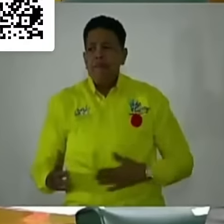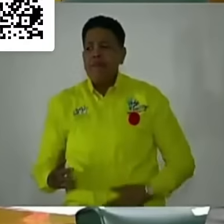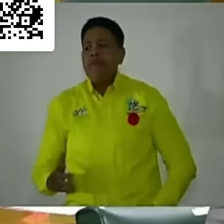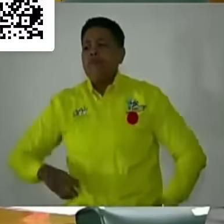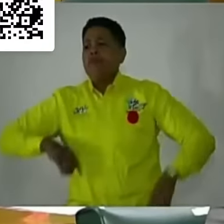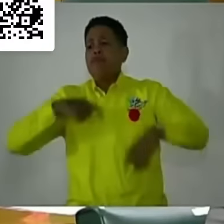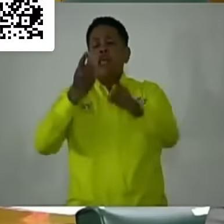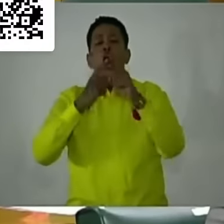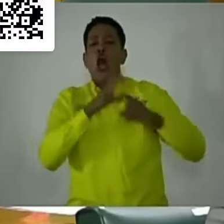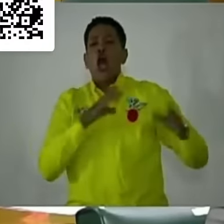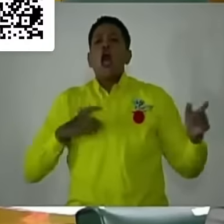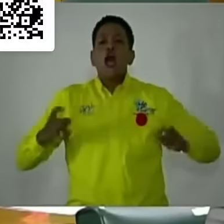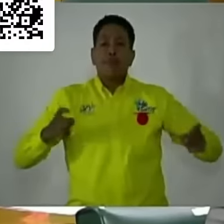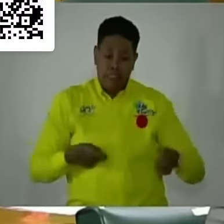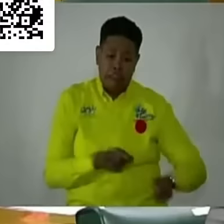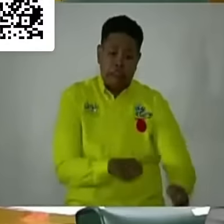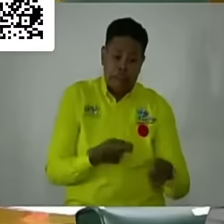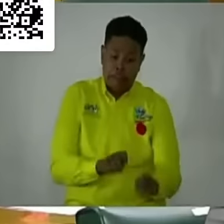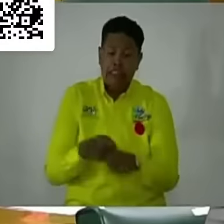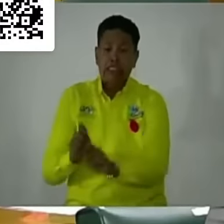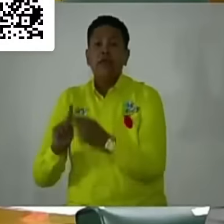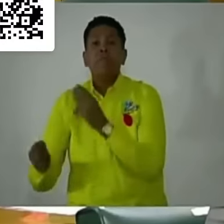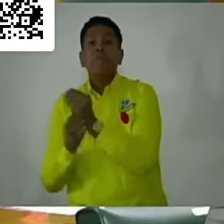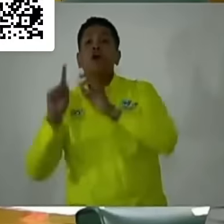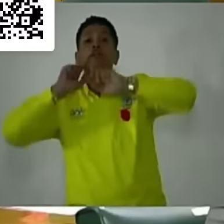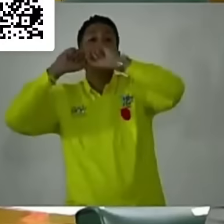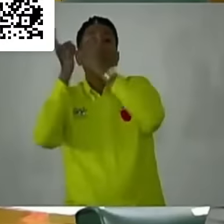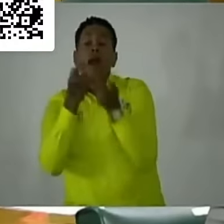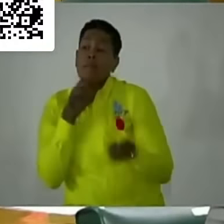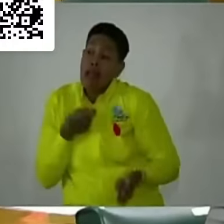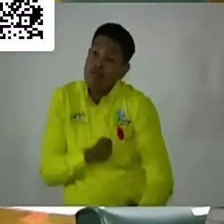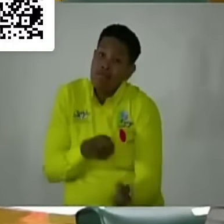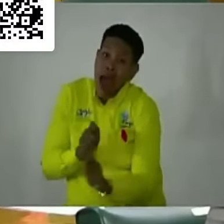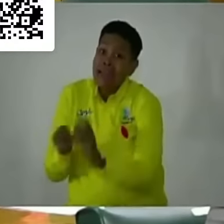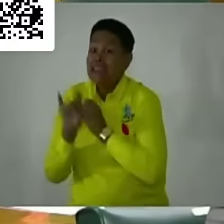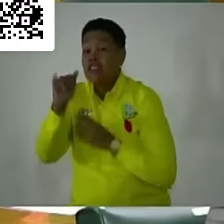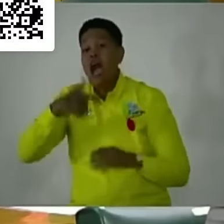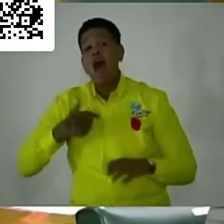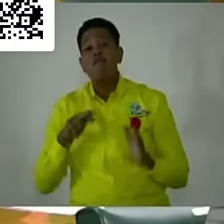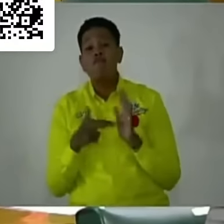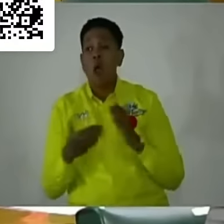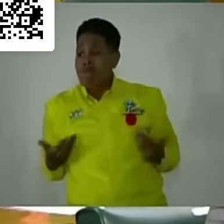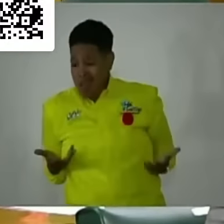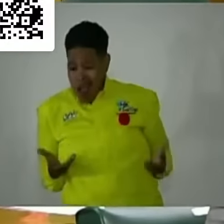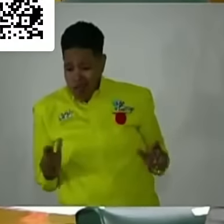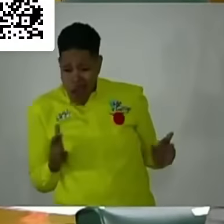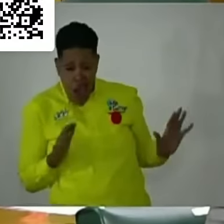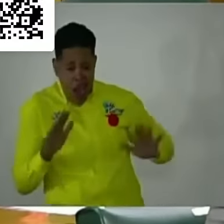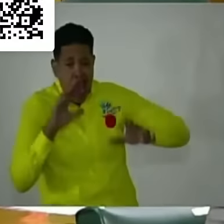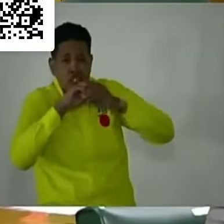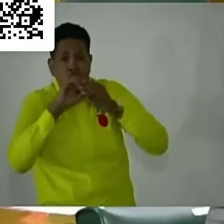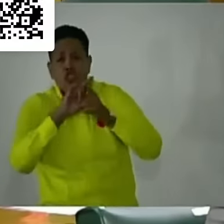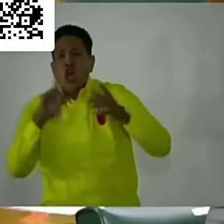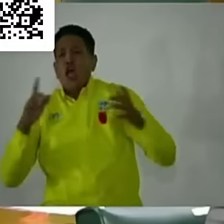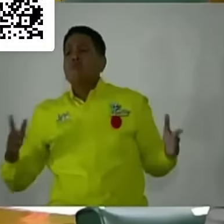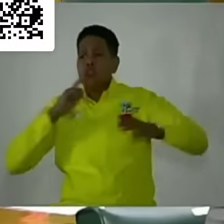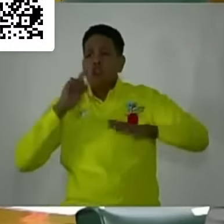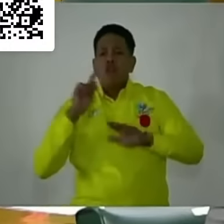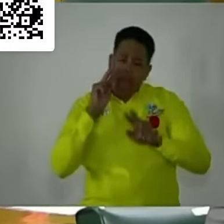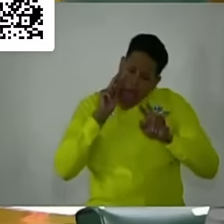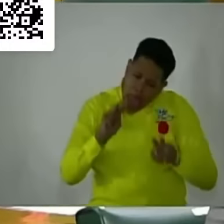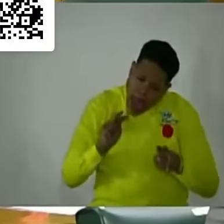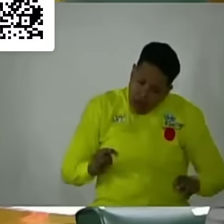the Commissioner of Mines and the Department of Mines, which also has a role in terms of